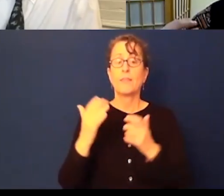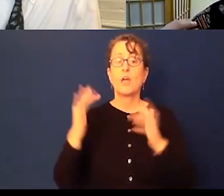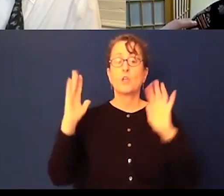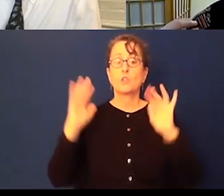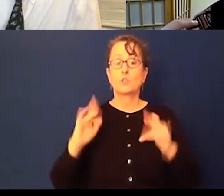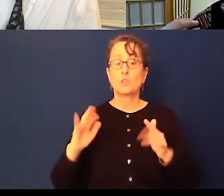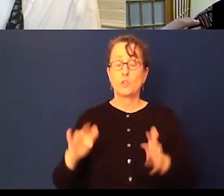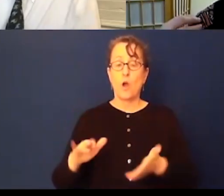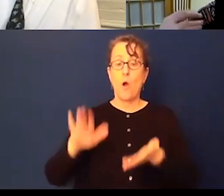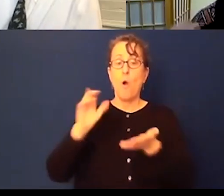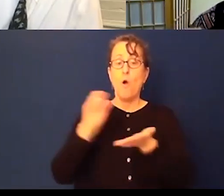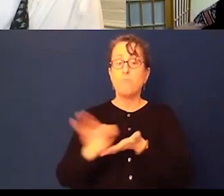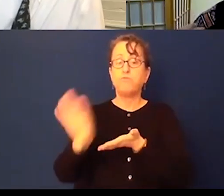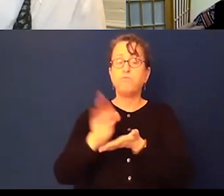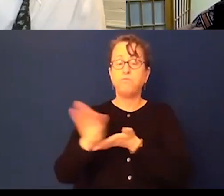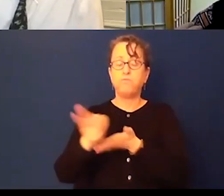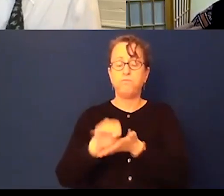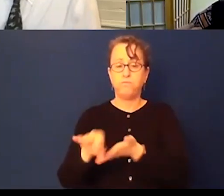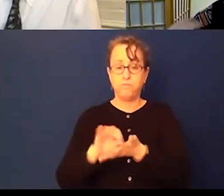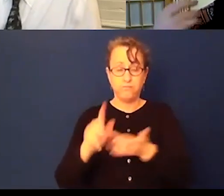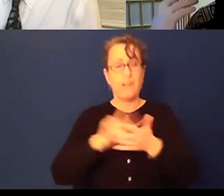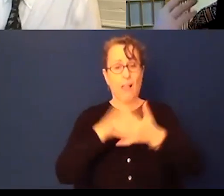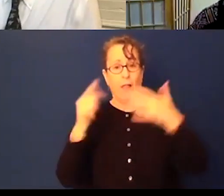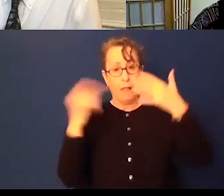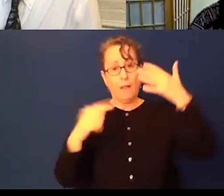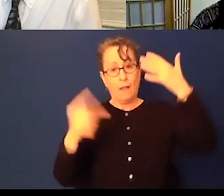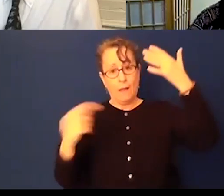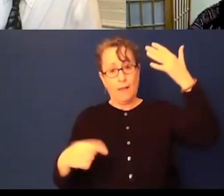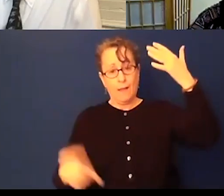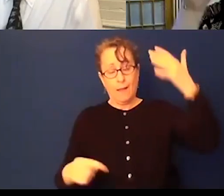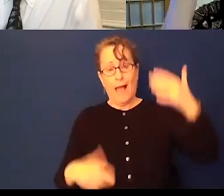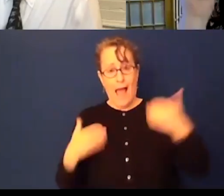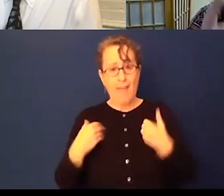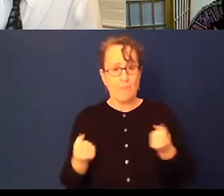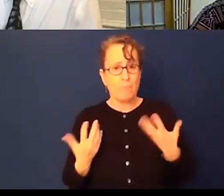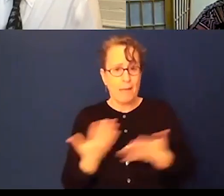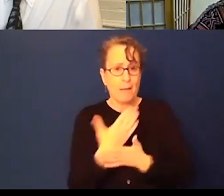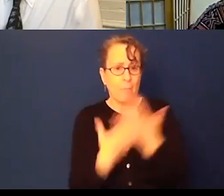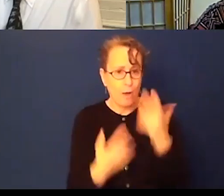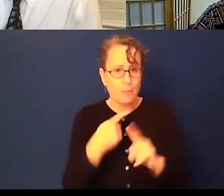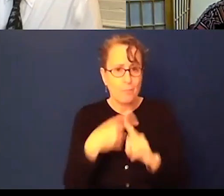deep reduction gearbox, asphalt cold planer, and a